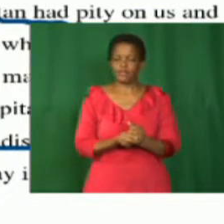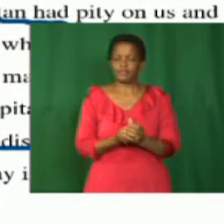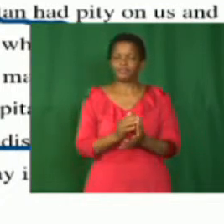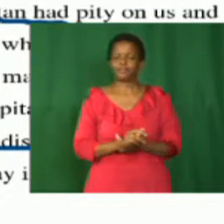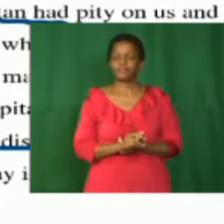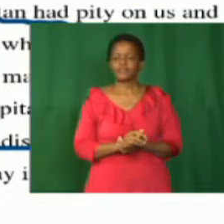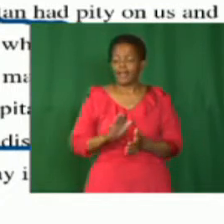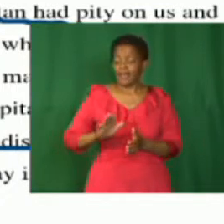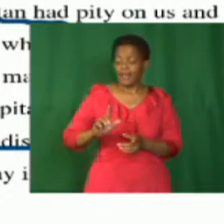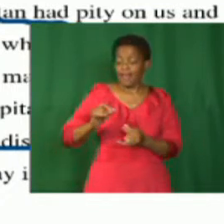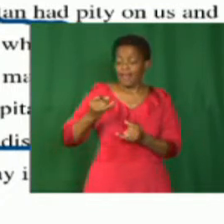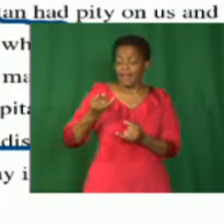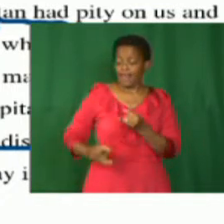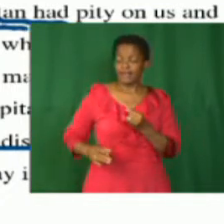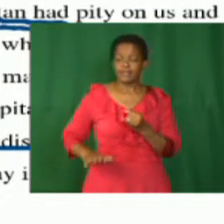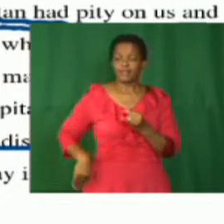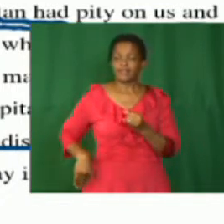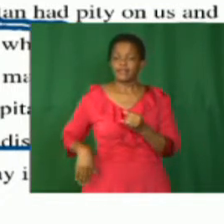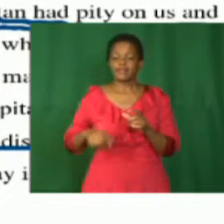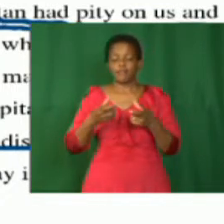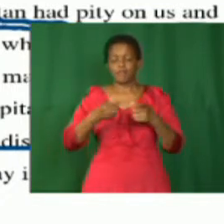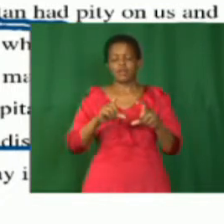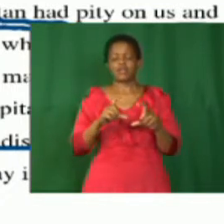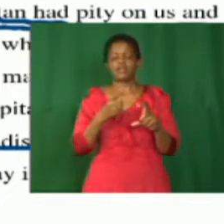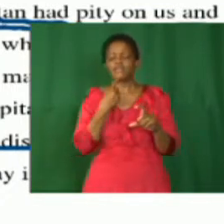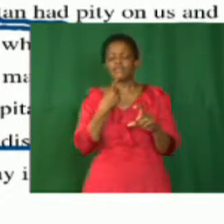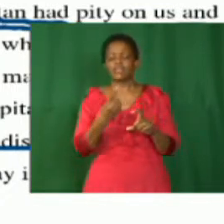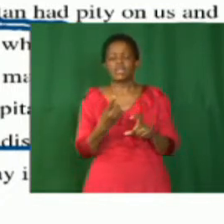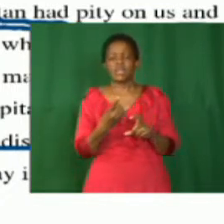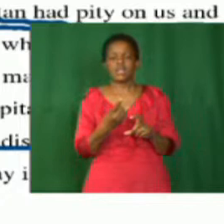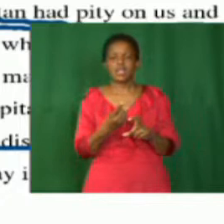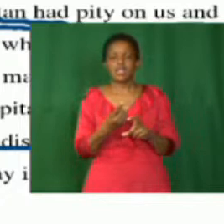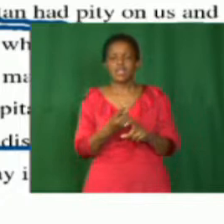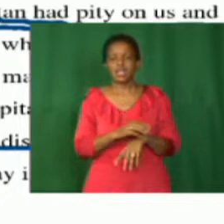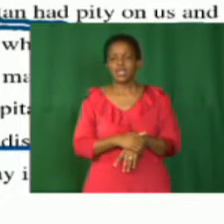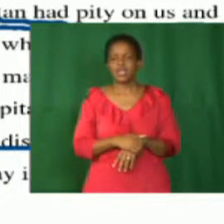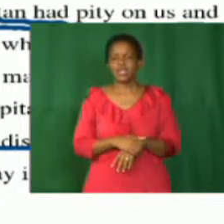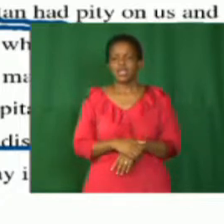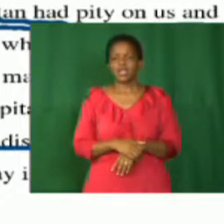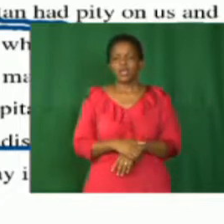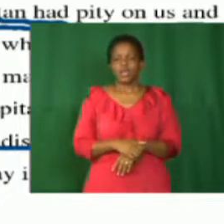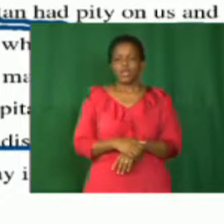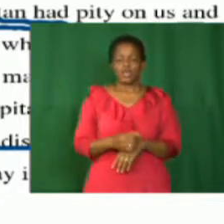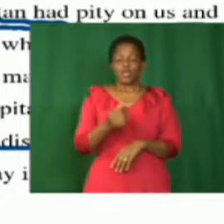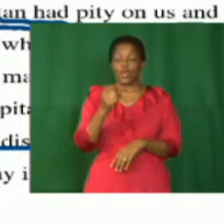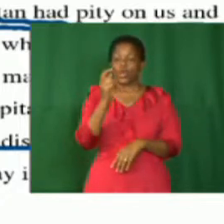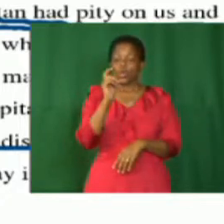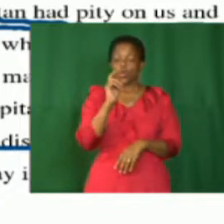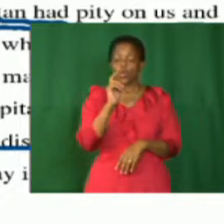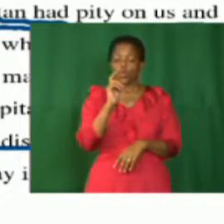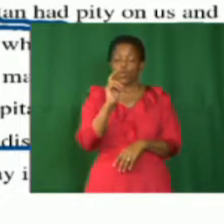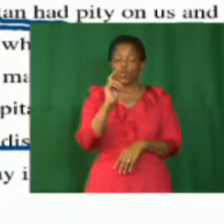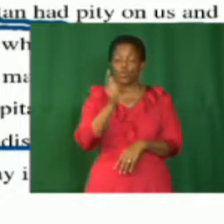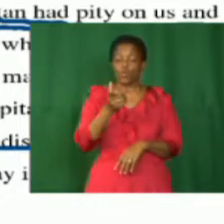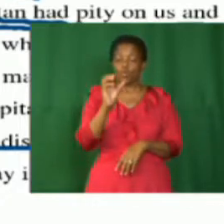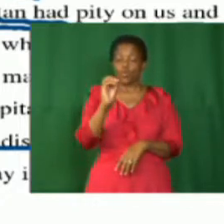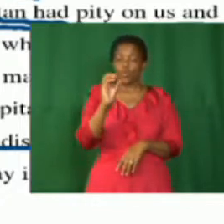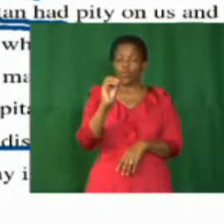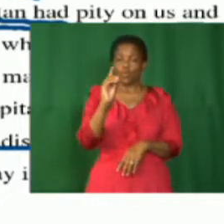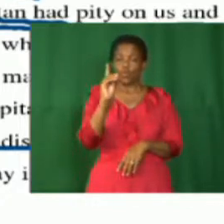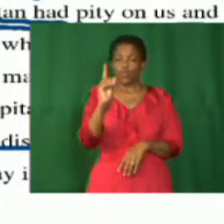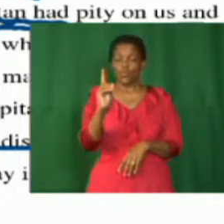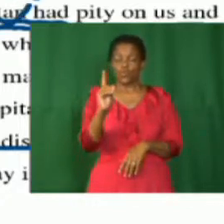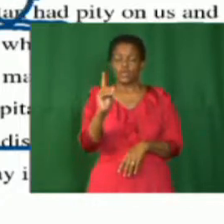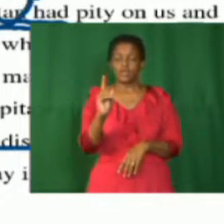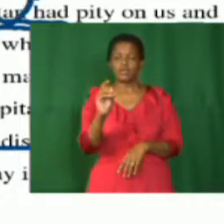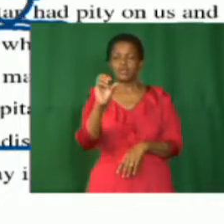last paragraph, it says, eventually one good Samaritan had pity on us and called the police. What